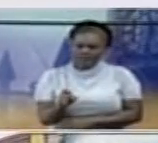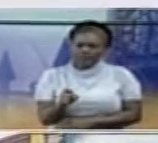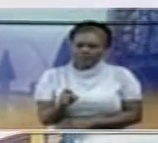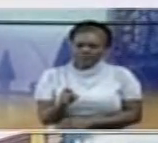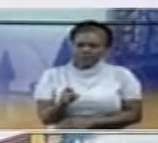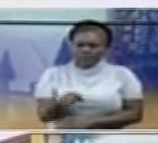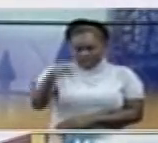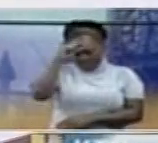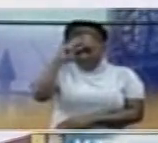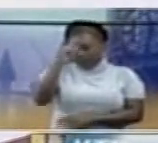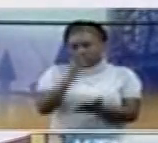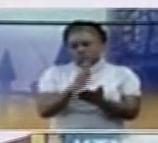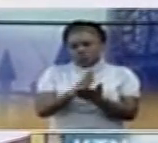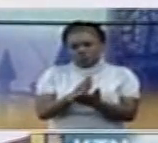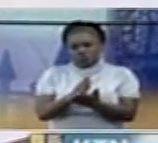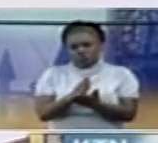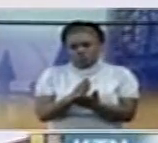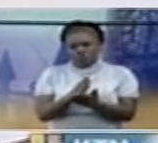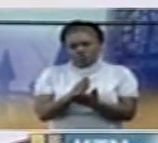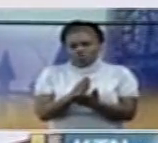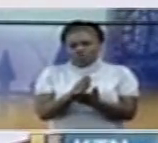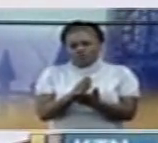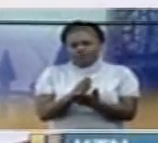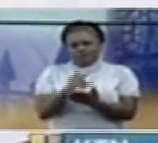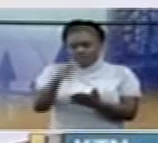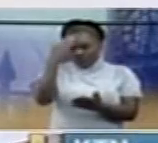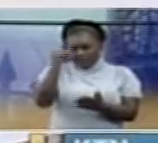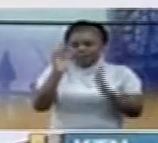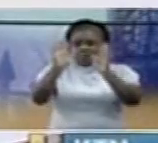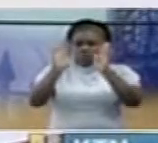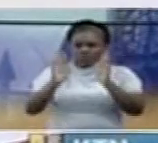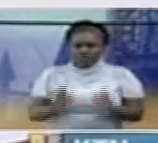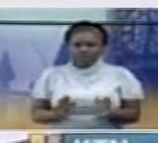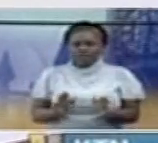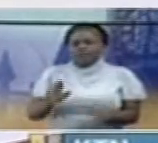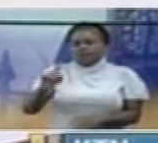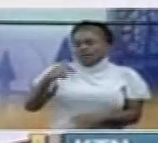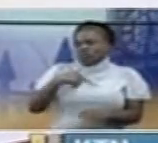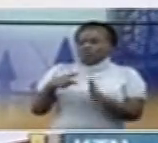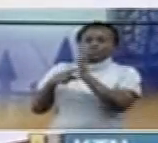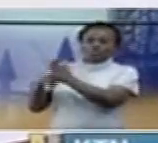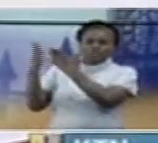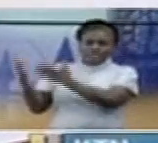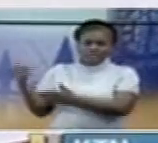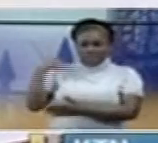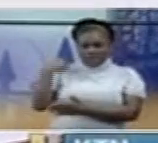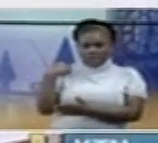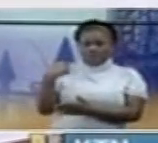doing something. Yeah. Did you run? Did you even know why she was trying to run? Mm-hmm. This is why it's so important to have these figures on our screens,